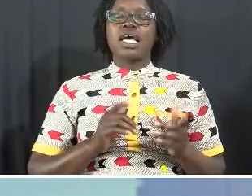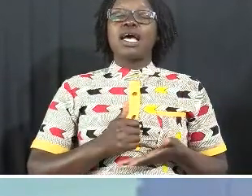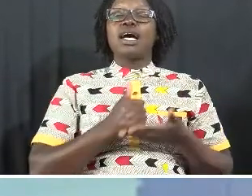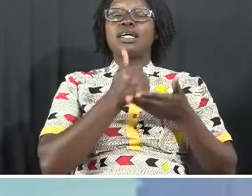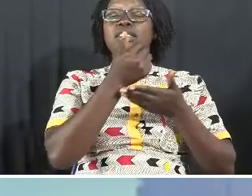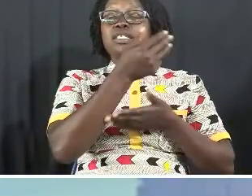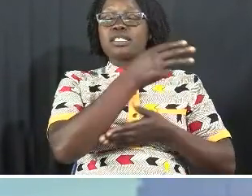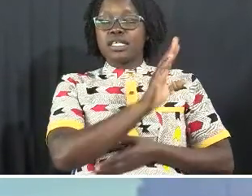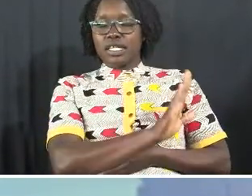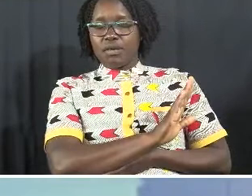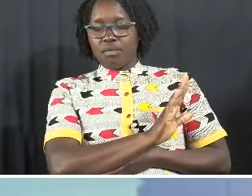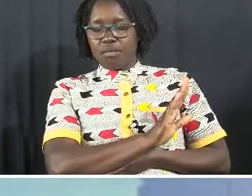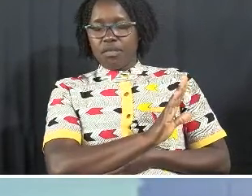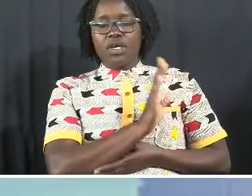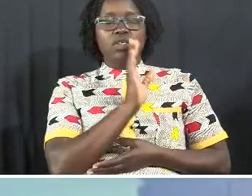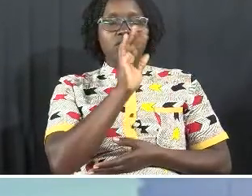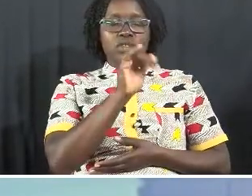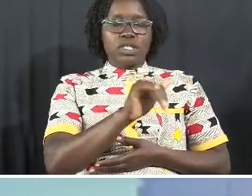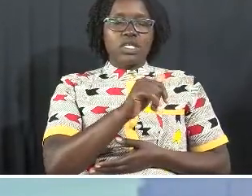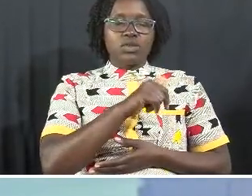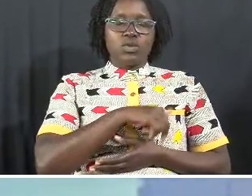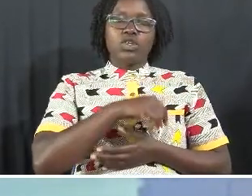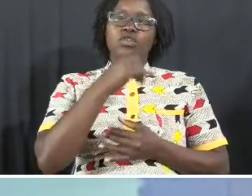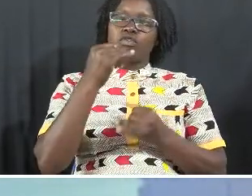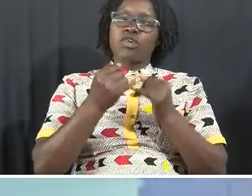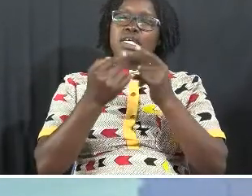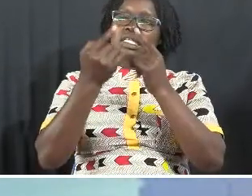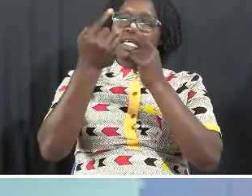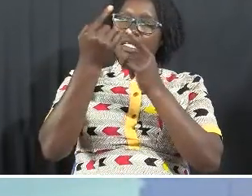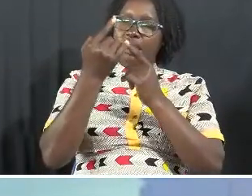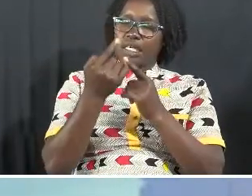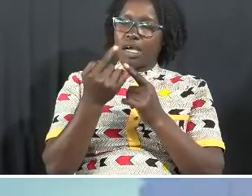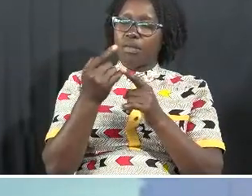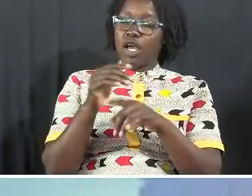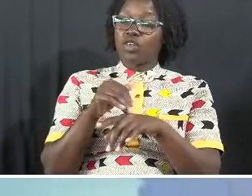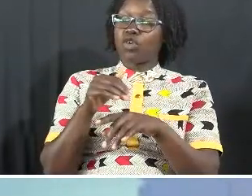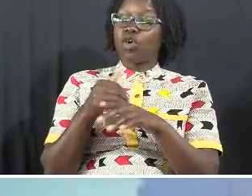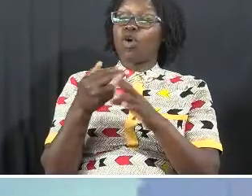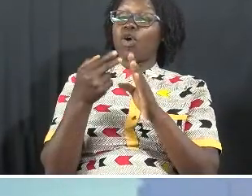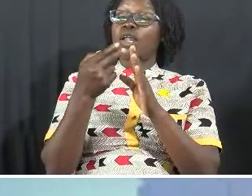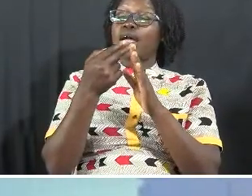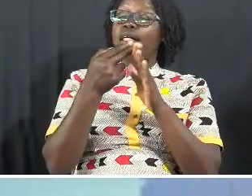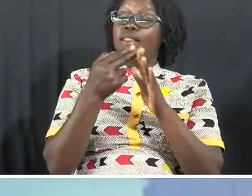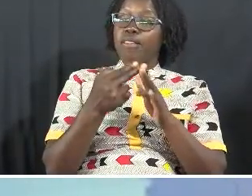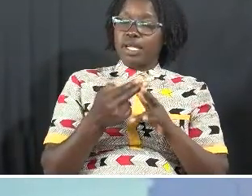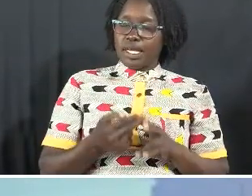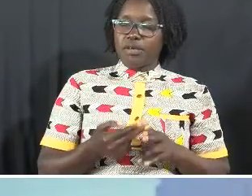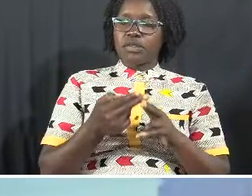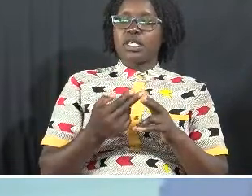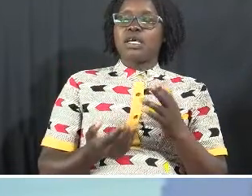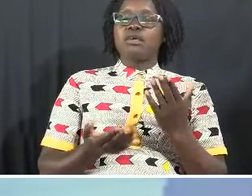them so that when you finally call that roll, may we